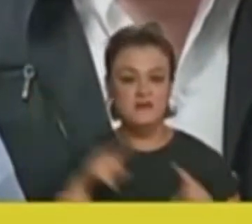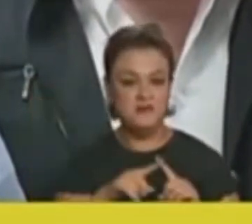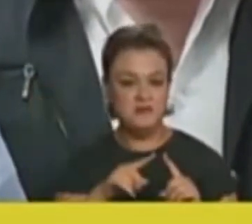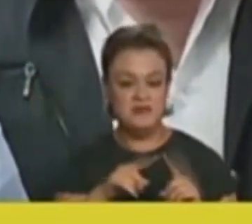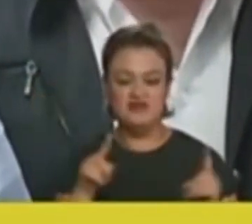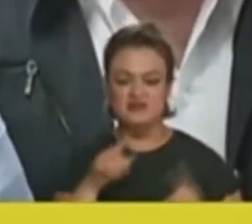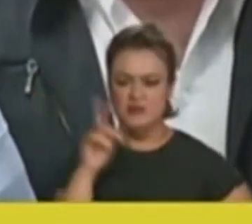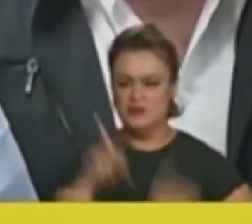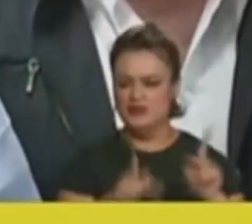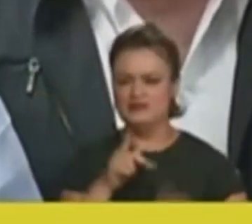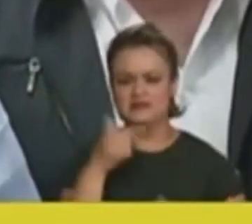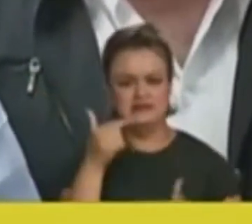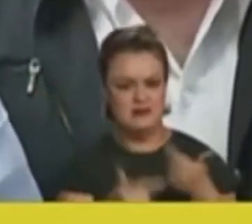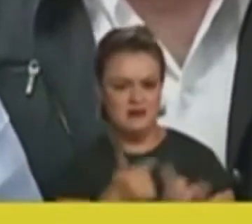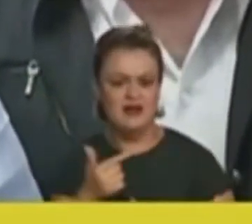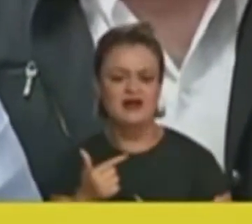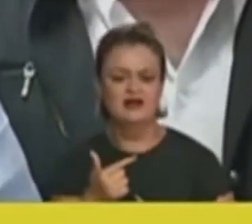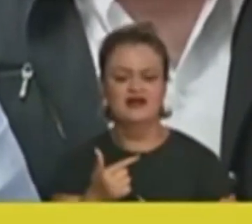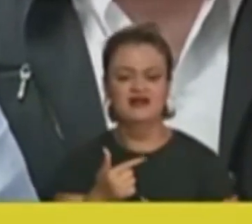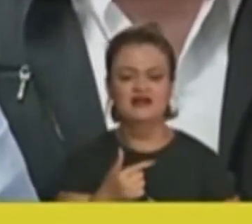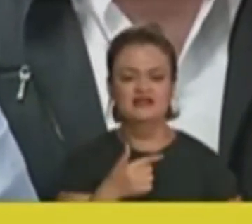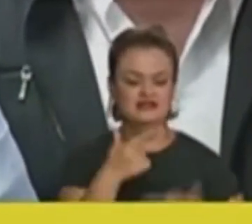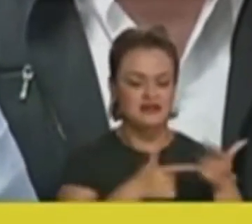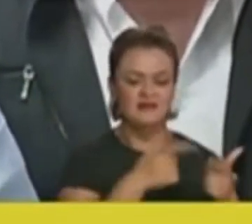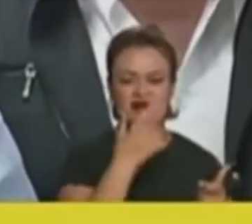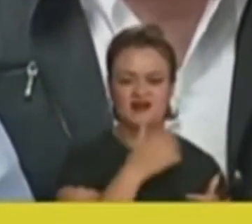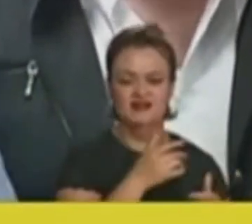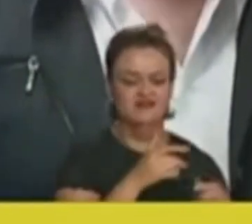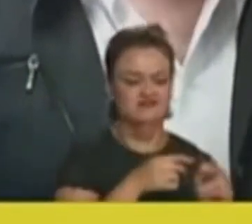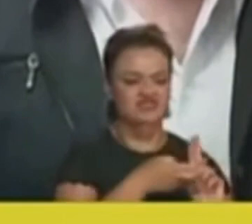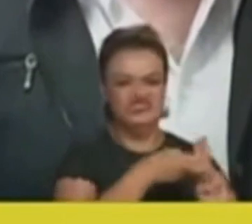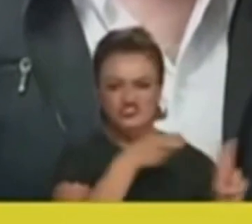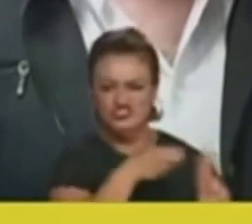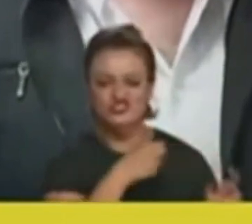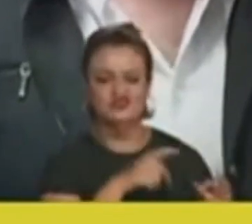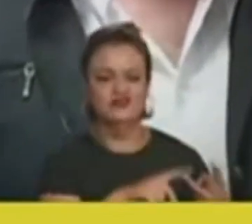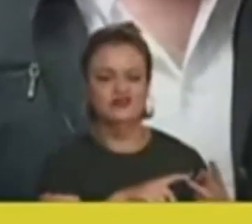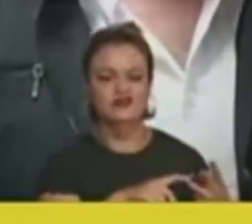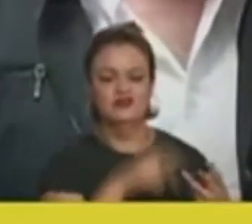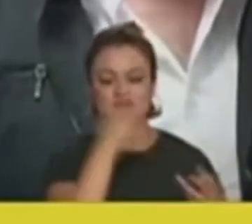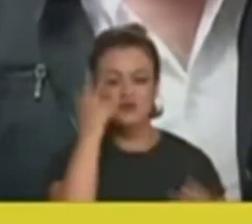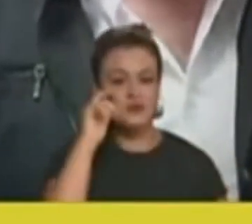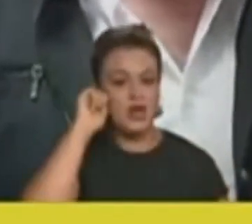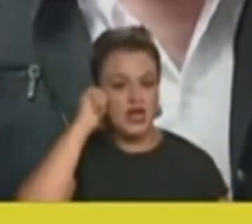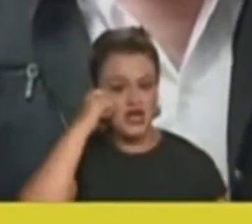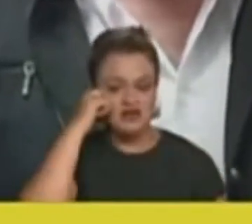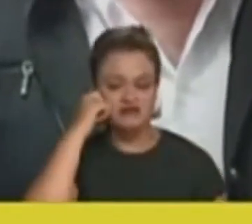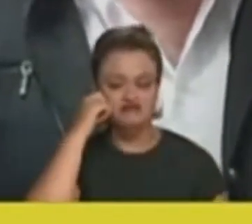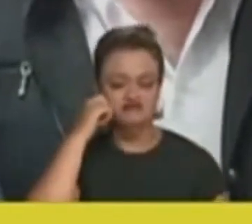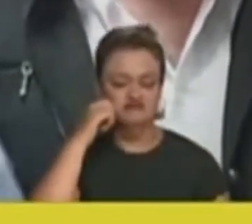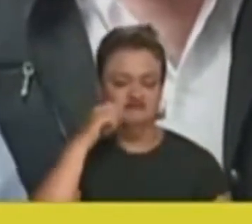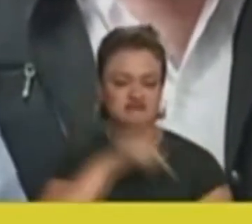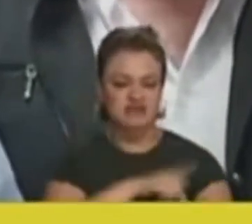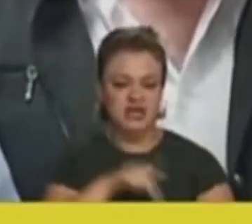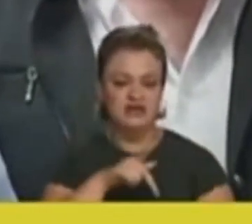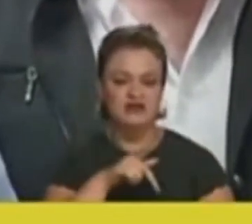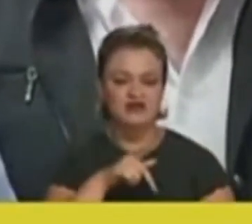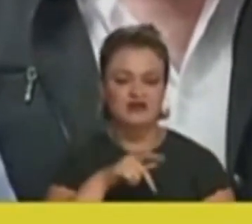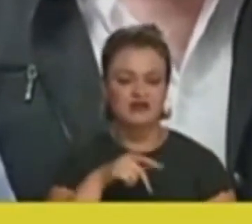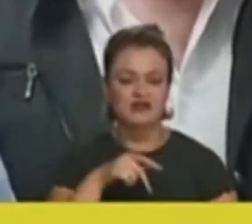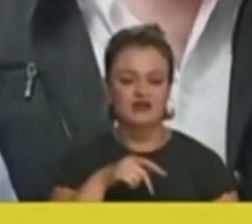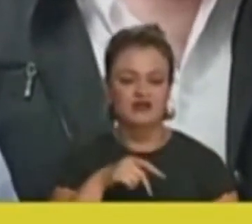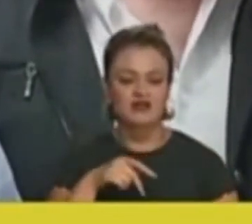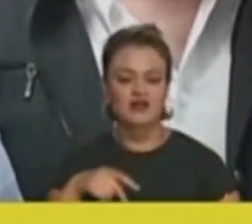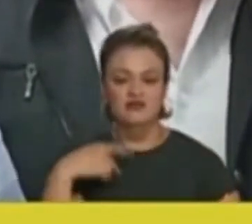Indians, the indigenous population, and the African descendant population have never done that. These people